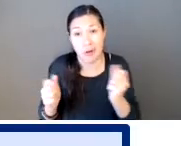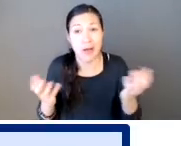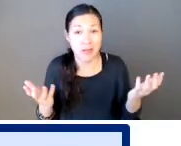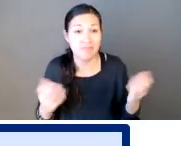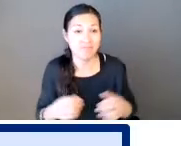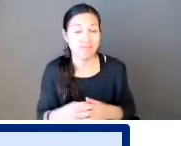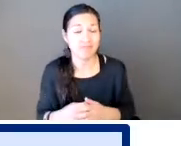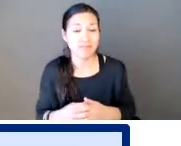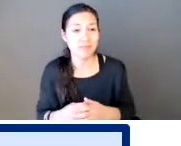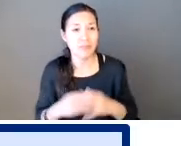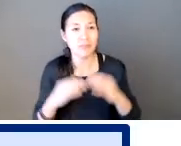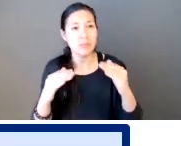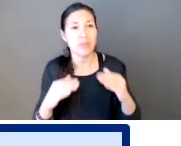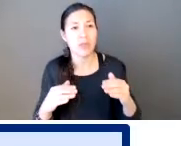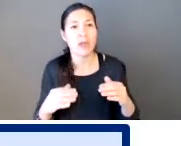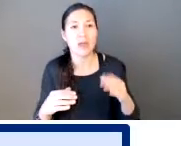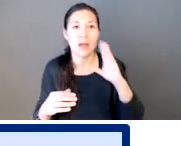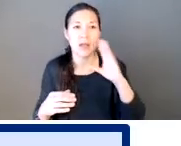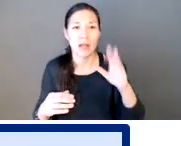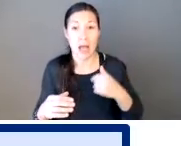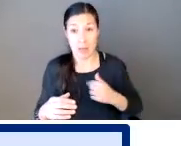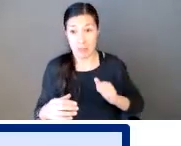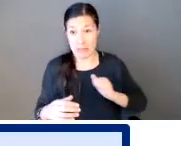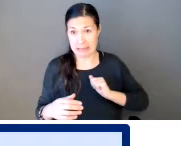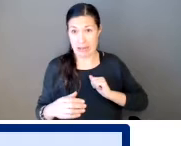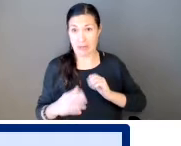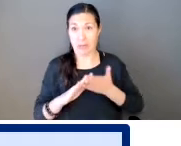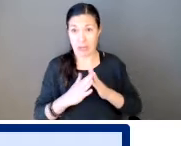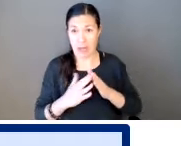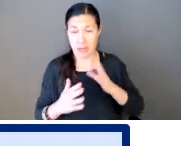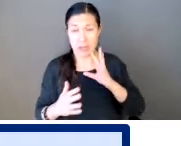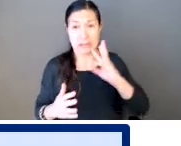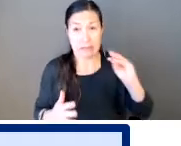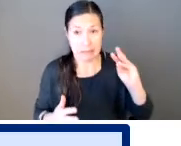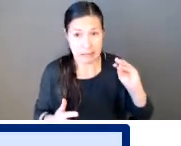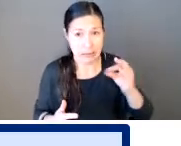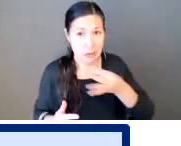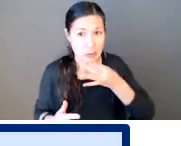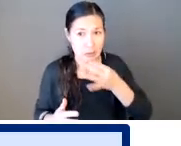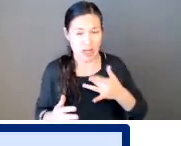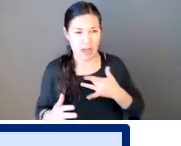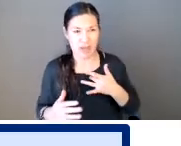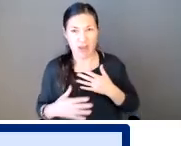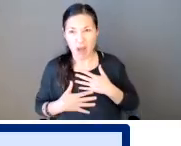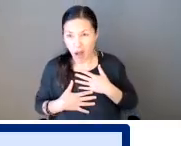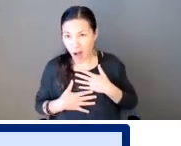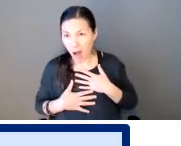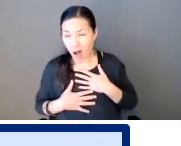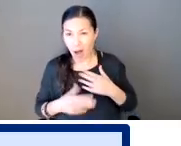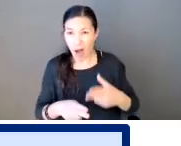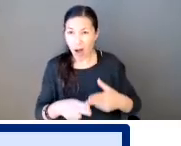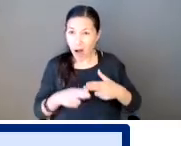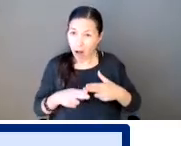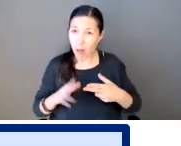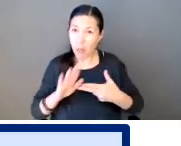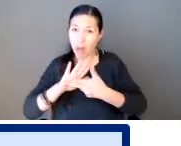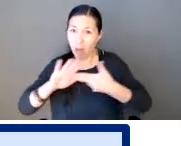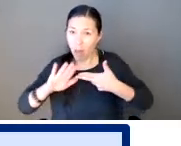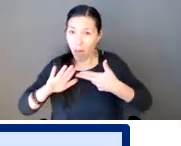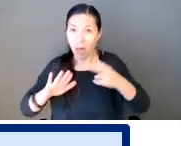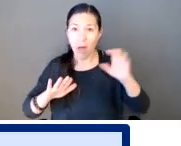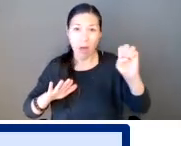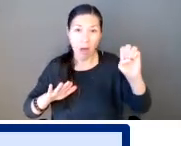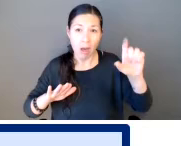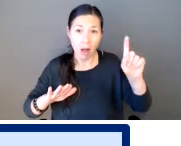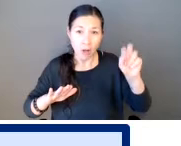As I keep getting closer and closer to 60, this is more and more uncomfortable for me, but elder in Massachusetts is defined